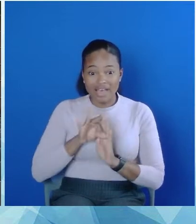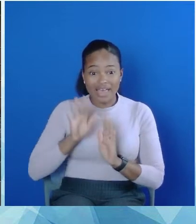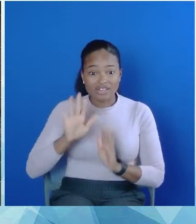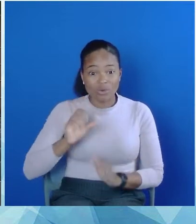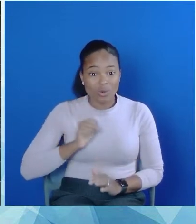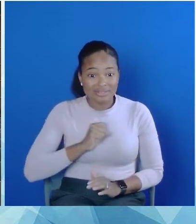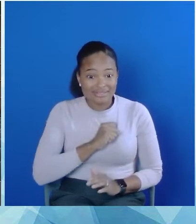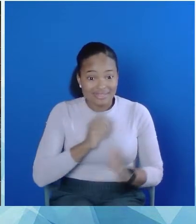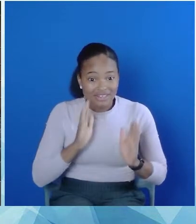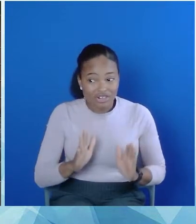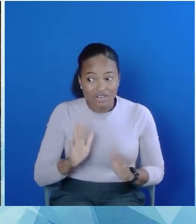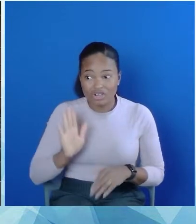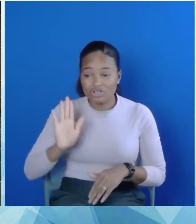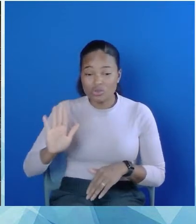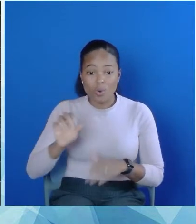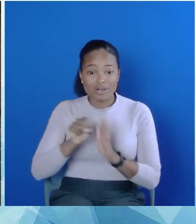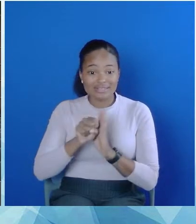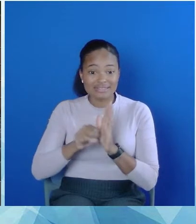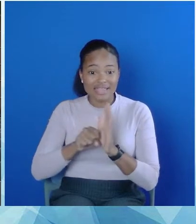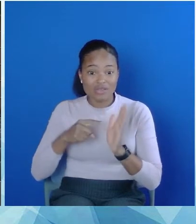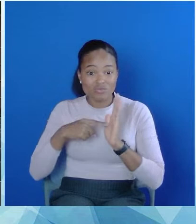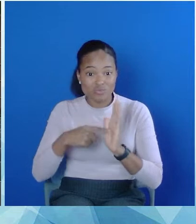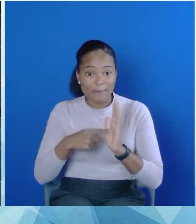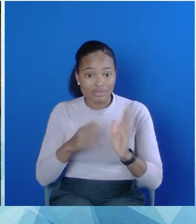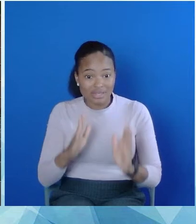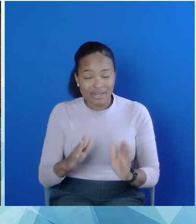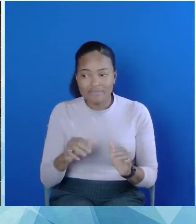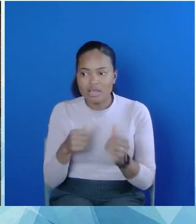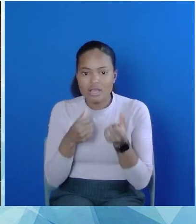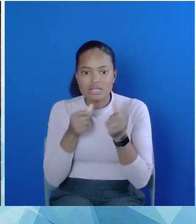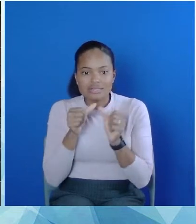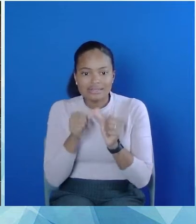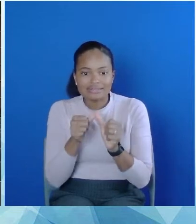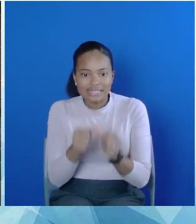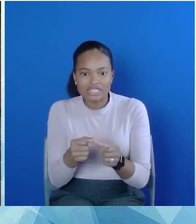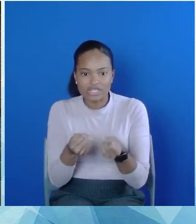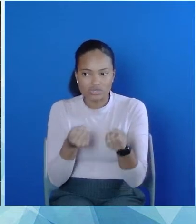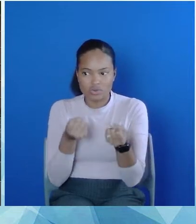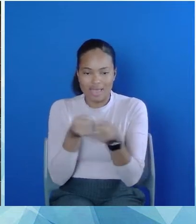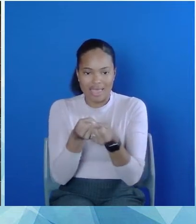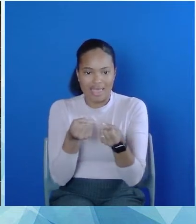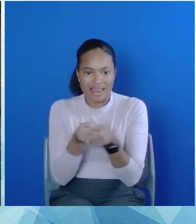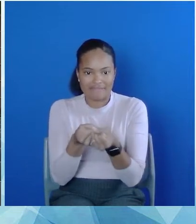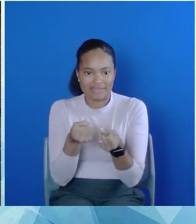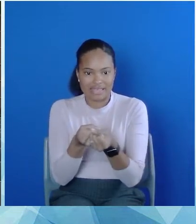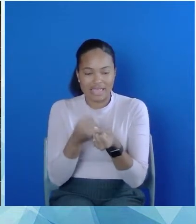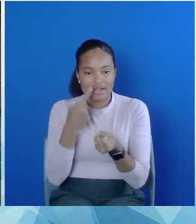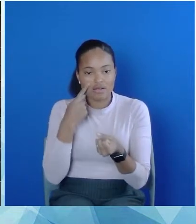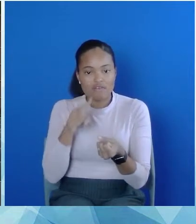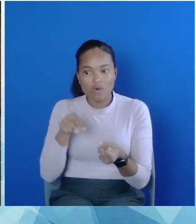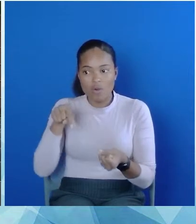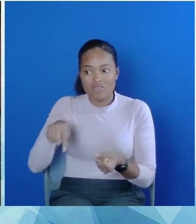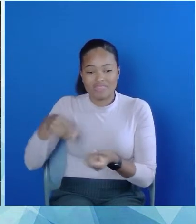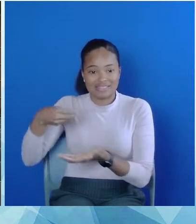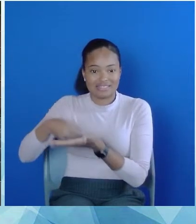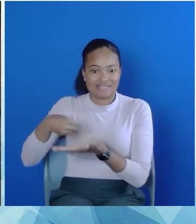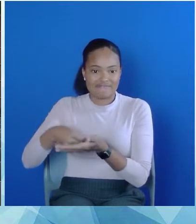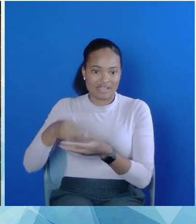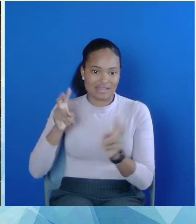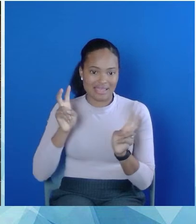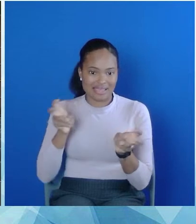state representatives, and continue to advocate for this funding issue